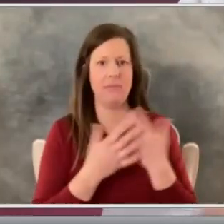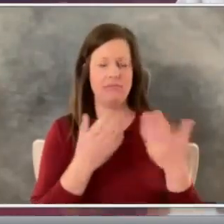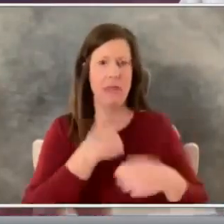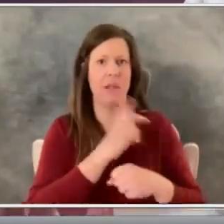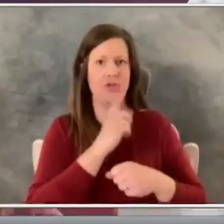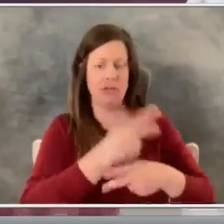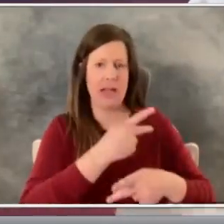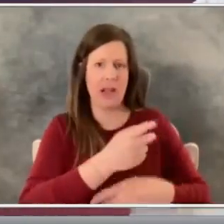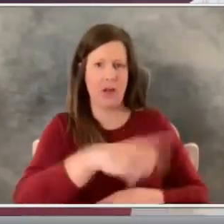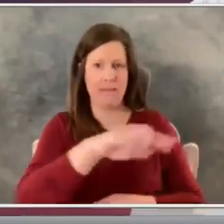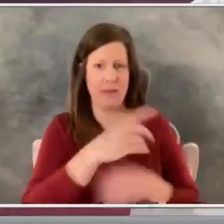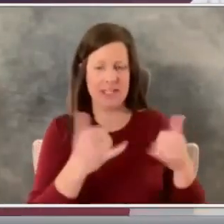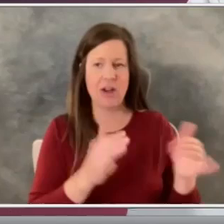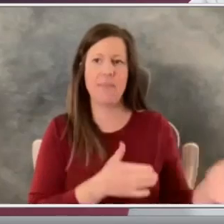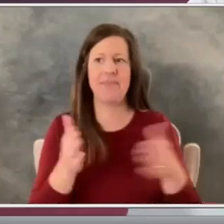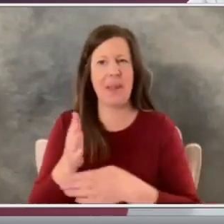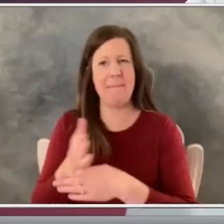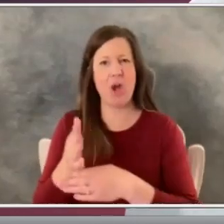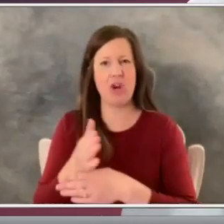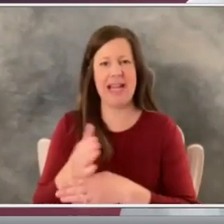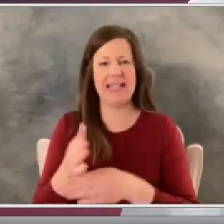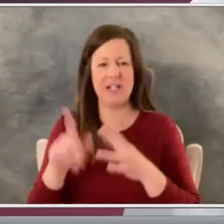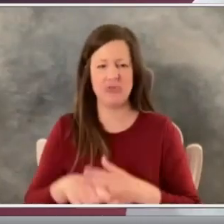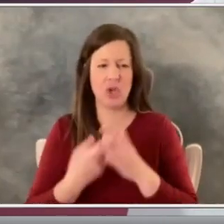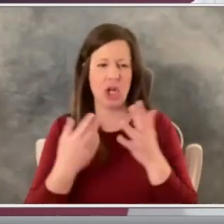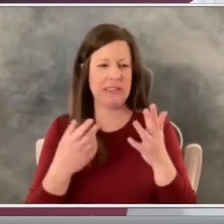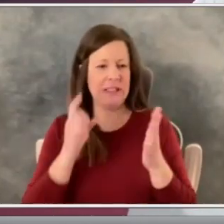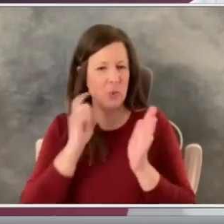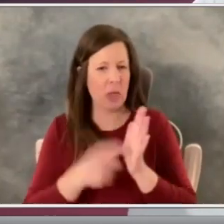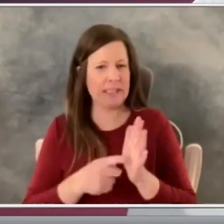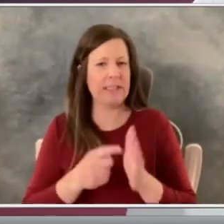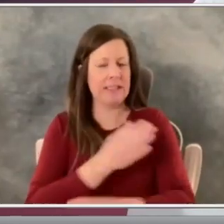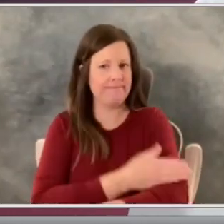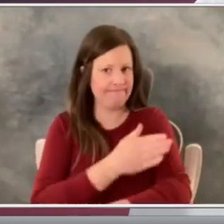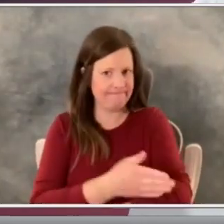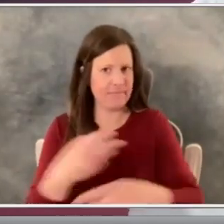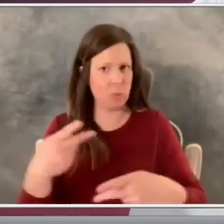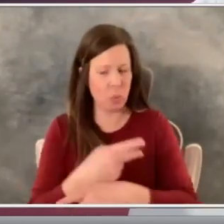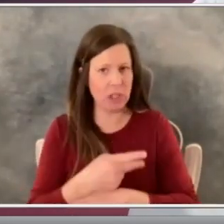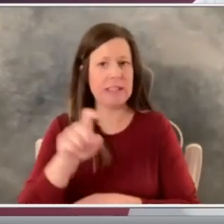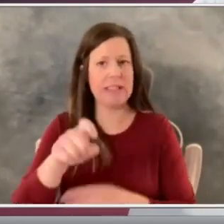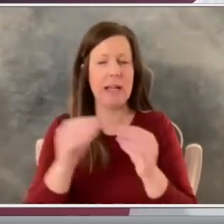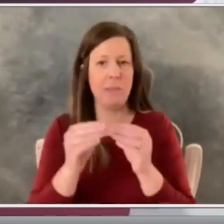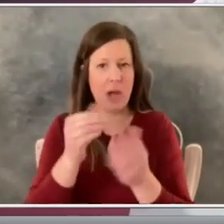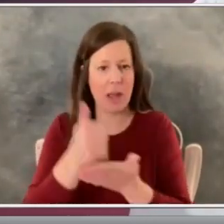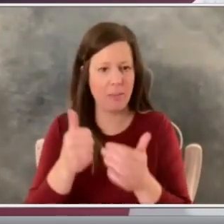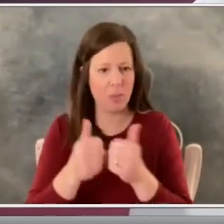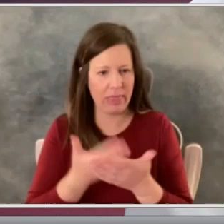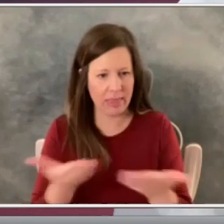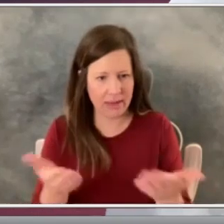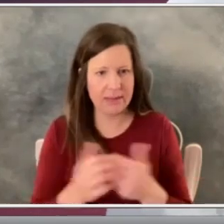in the moderate stages, we start seeing, you know, more problems and needing a lot more assistance with things, you know,